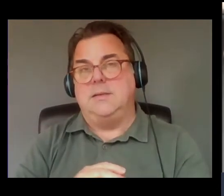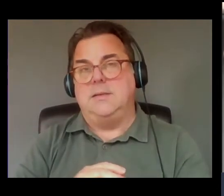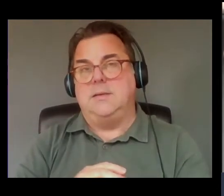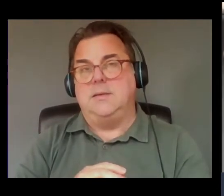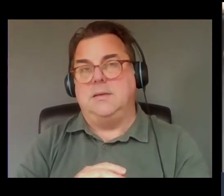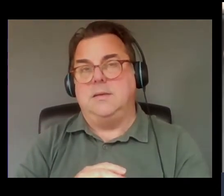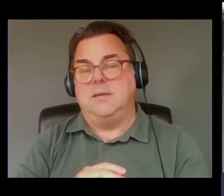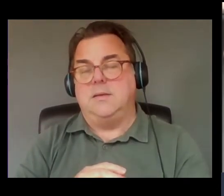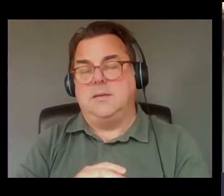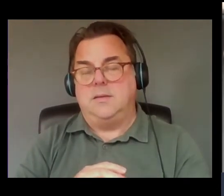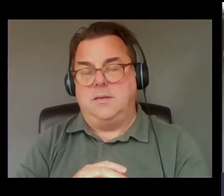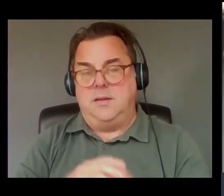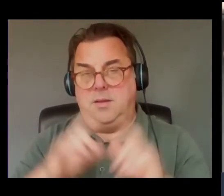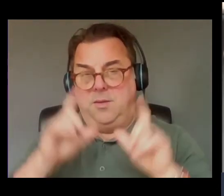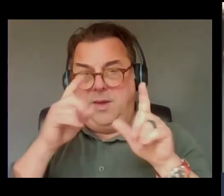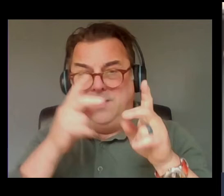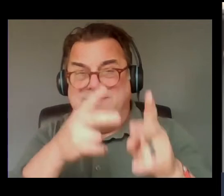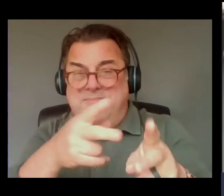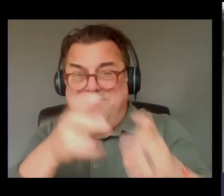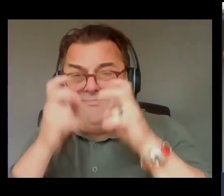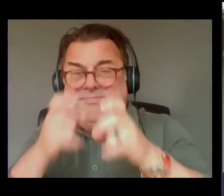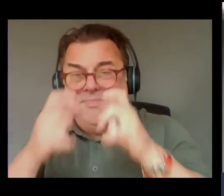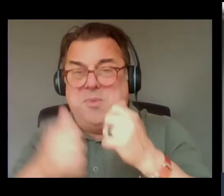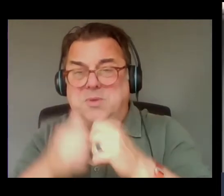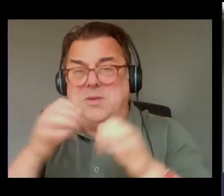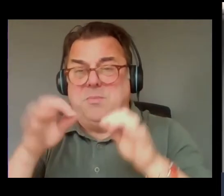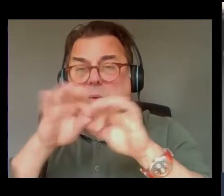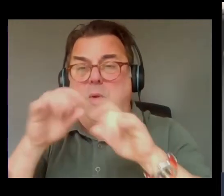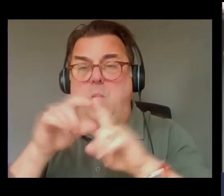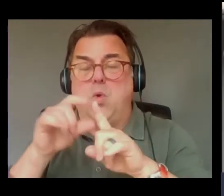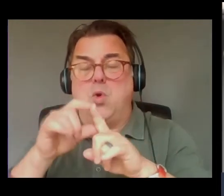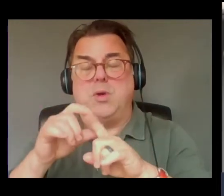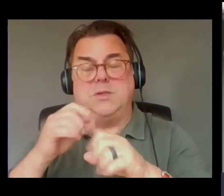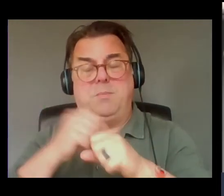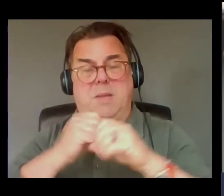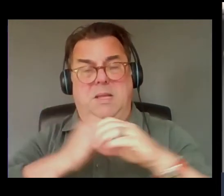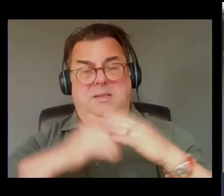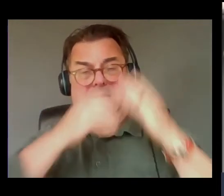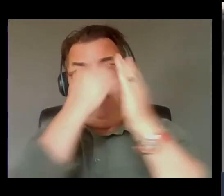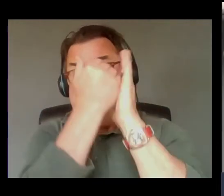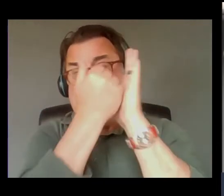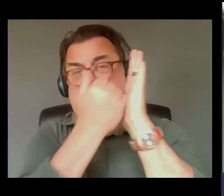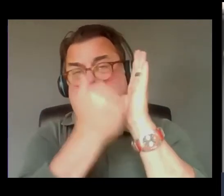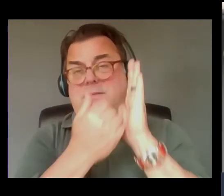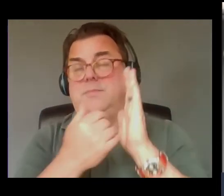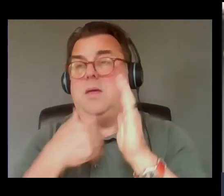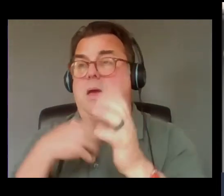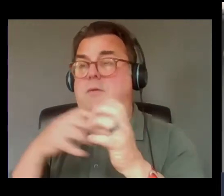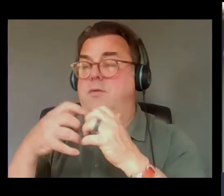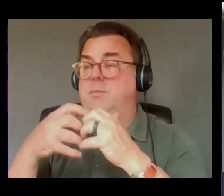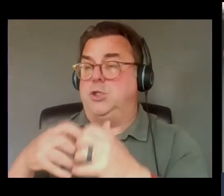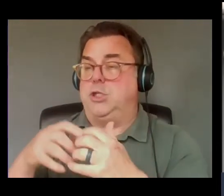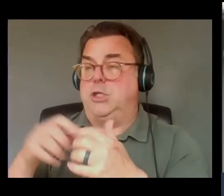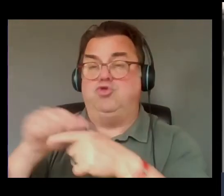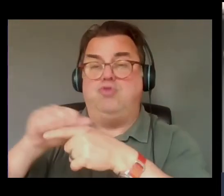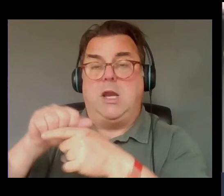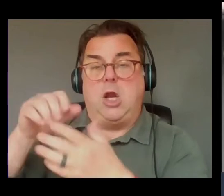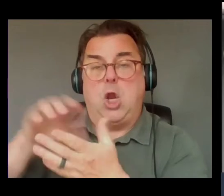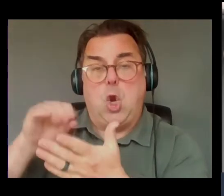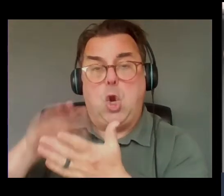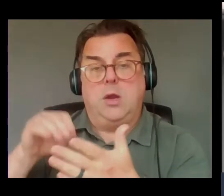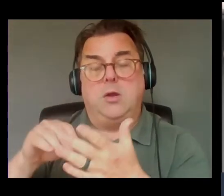process the pages and extract the keywords, build the search indices. There's machine learning training because you want to rank the